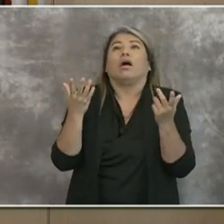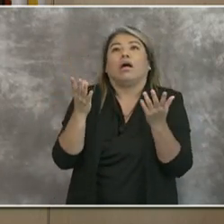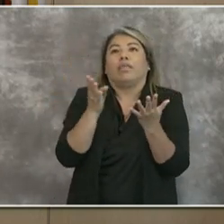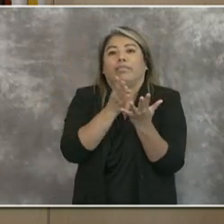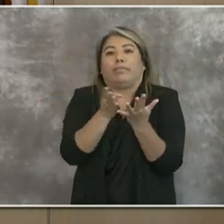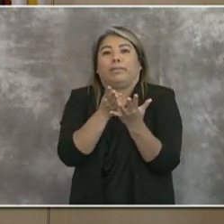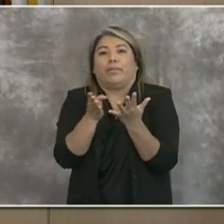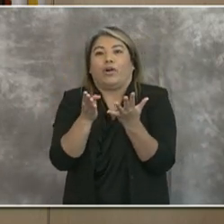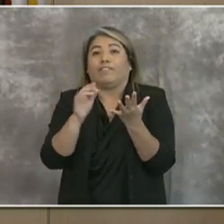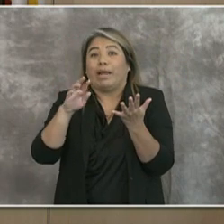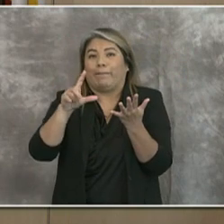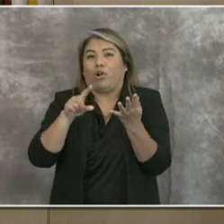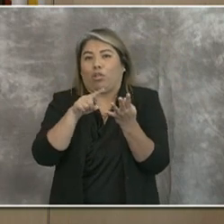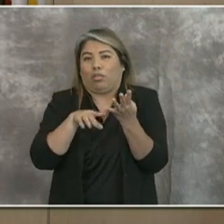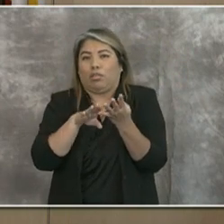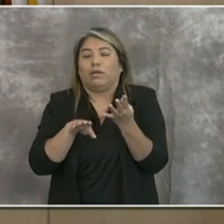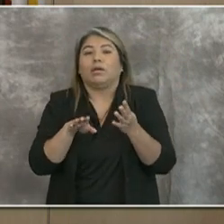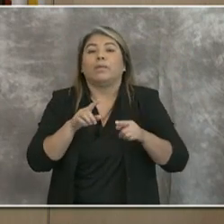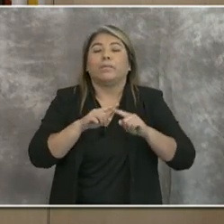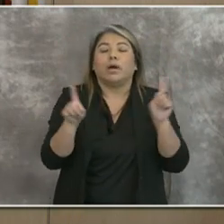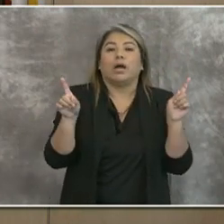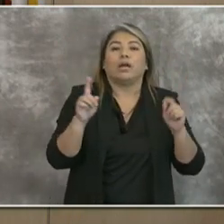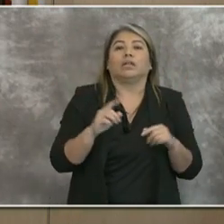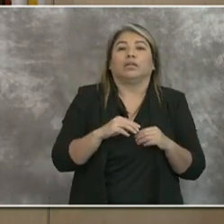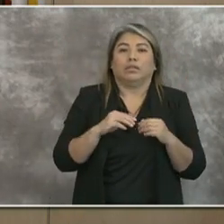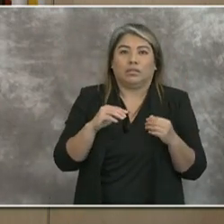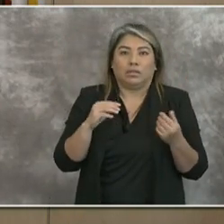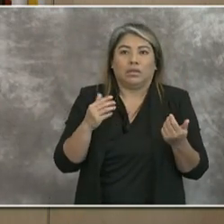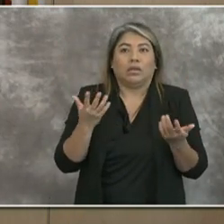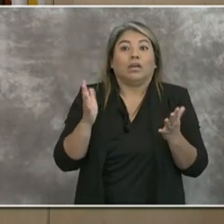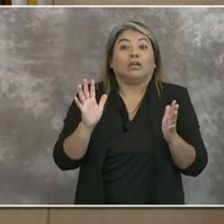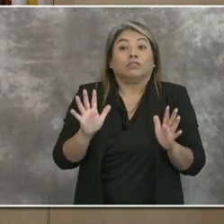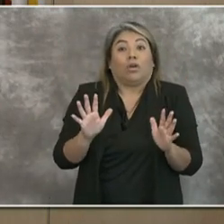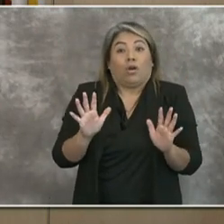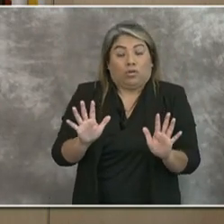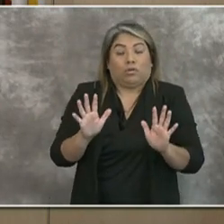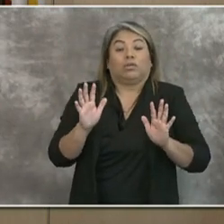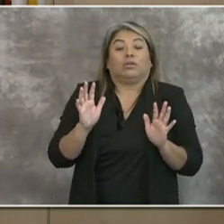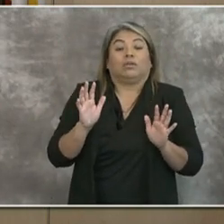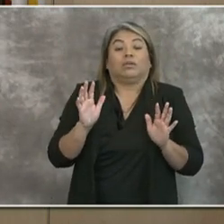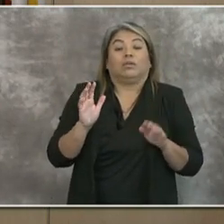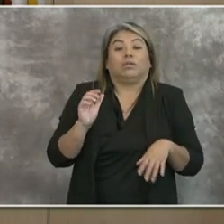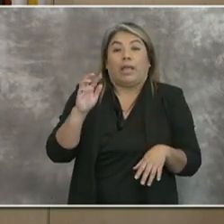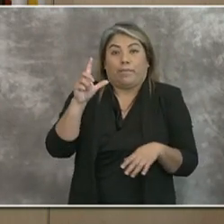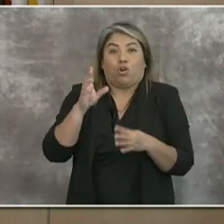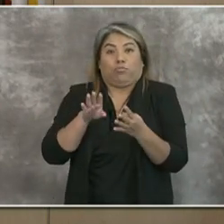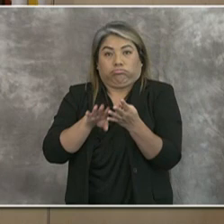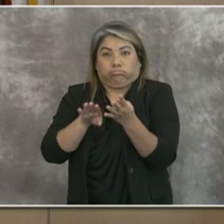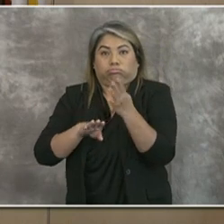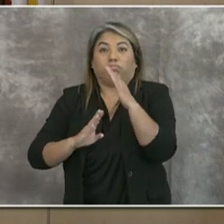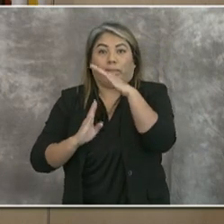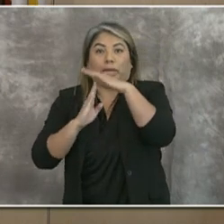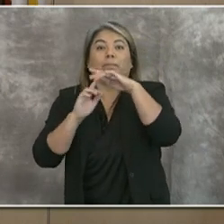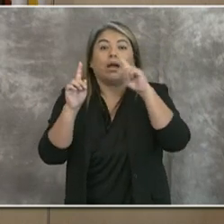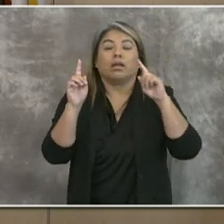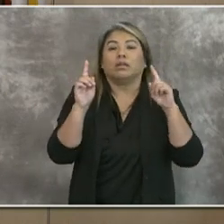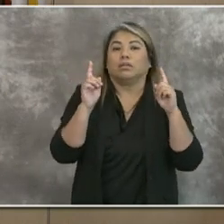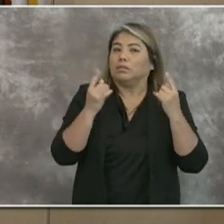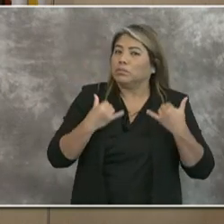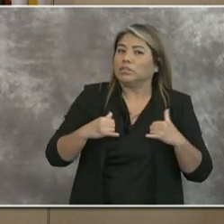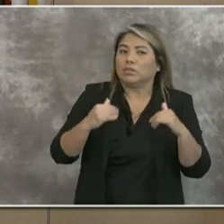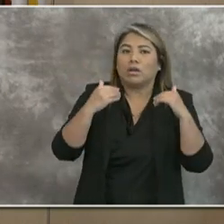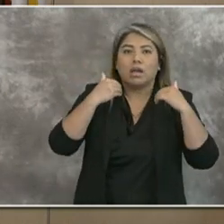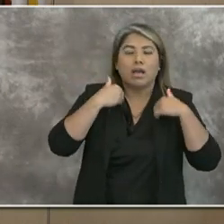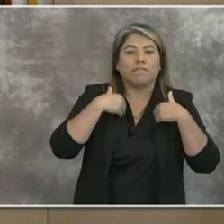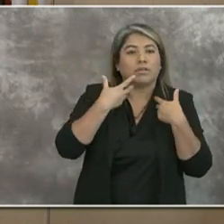of April. But with that being said, we still have every day